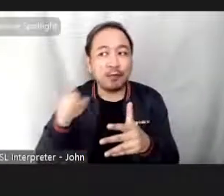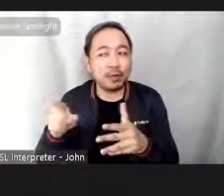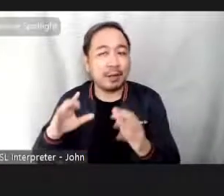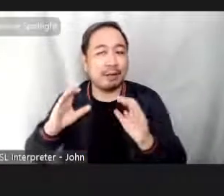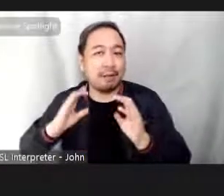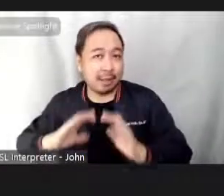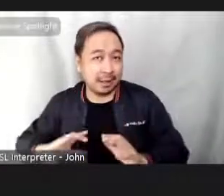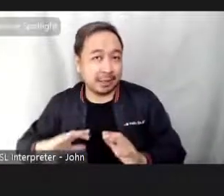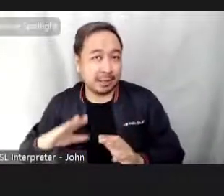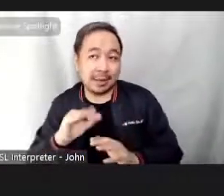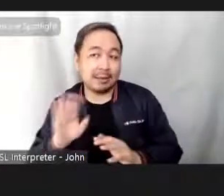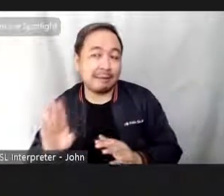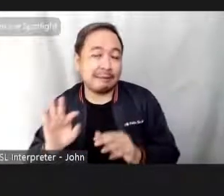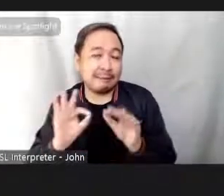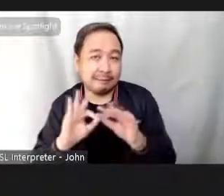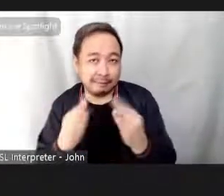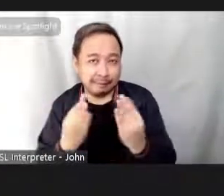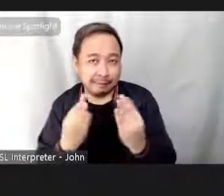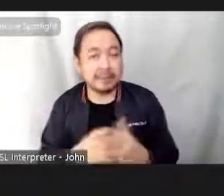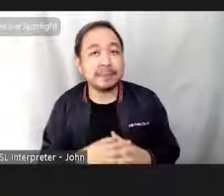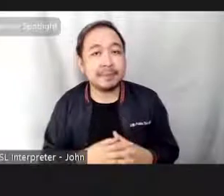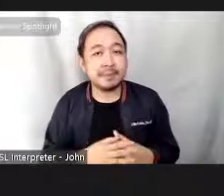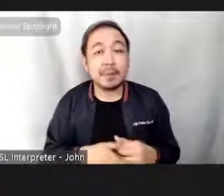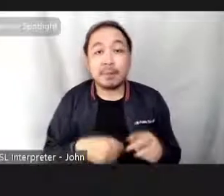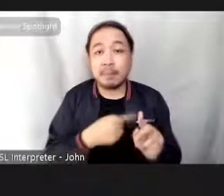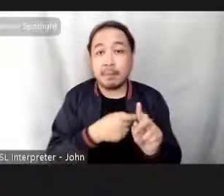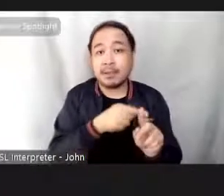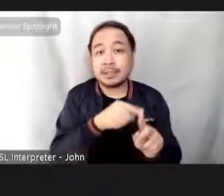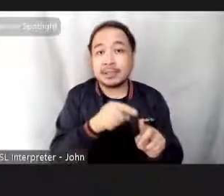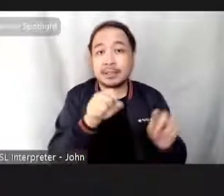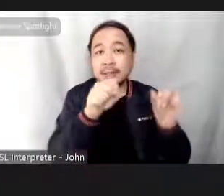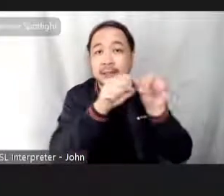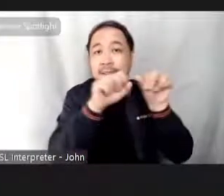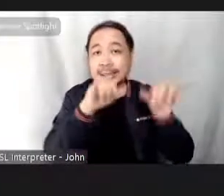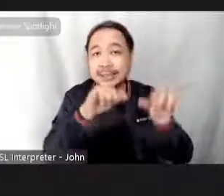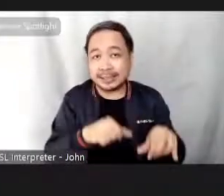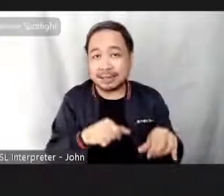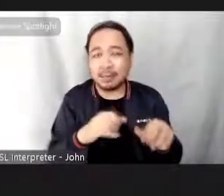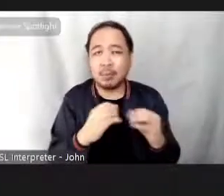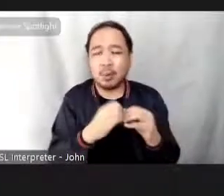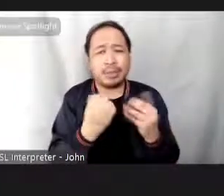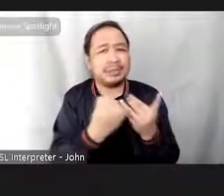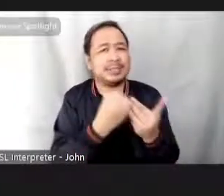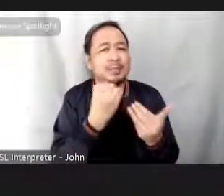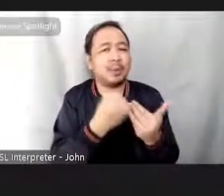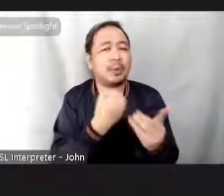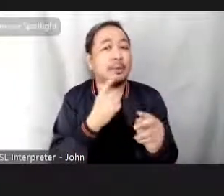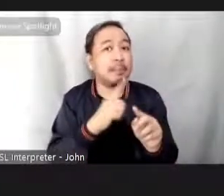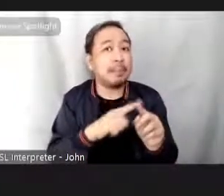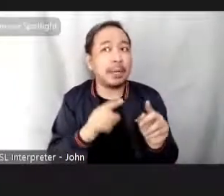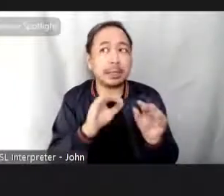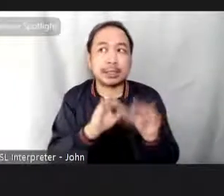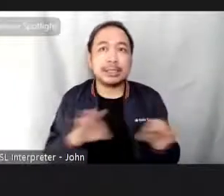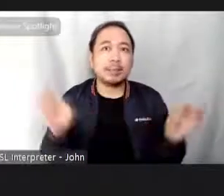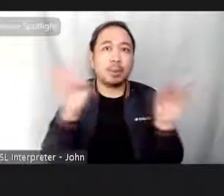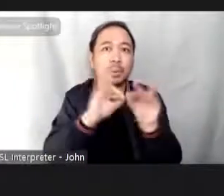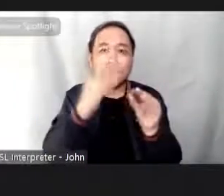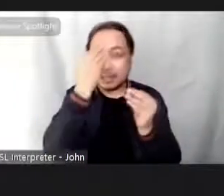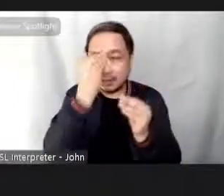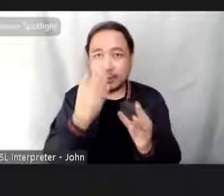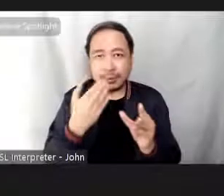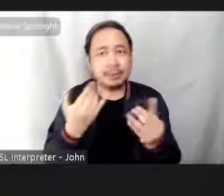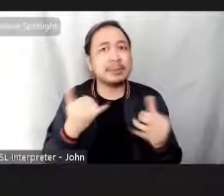family. Also, the system is simplified, but important information was not